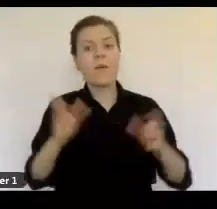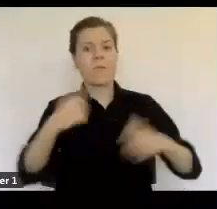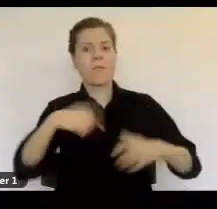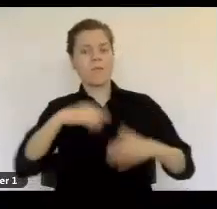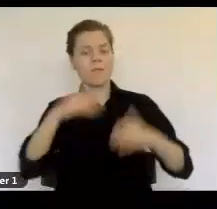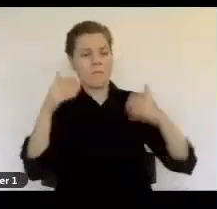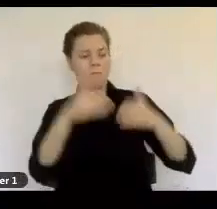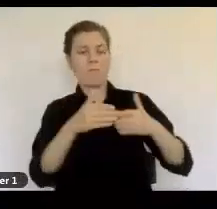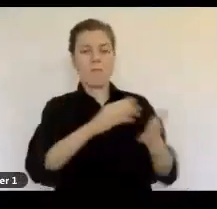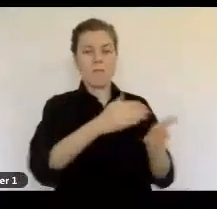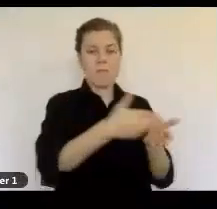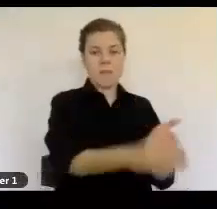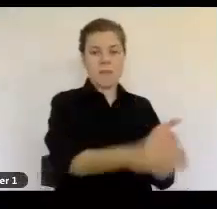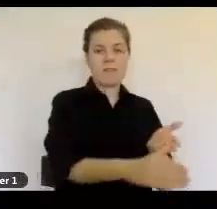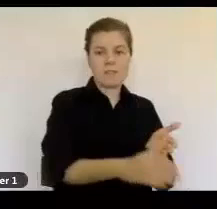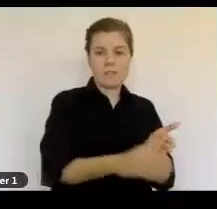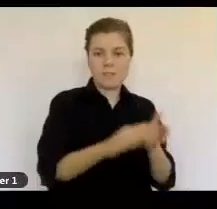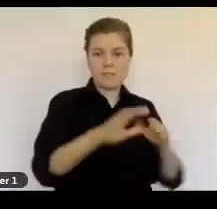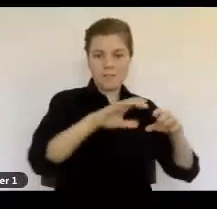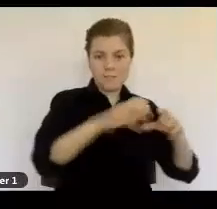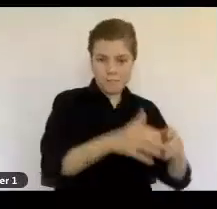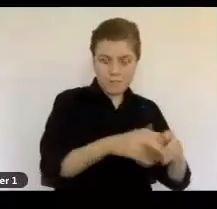dangerous situation in the name of the common good.